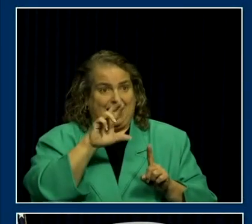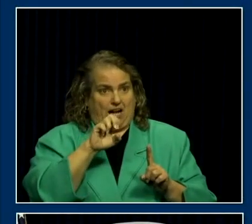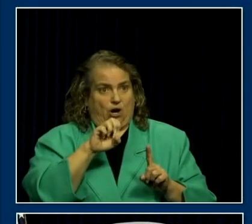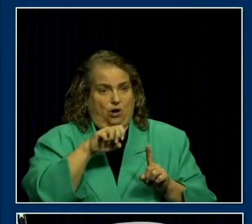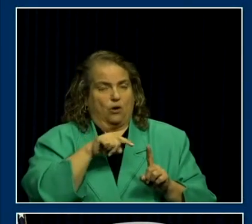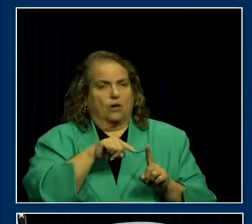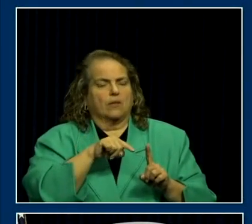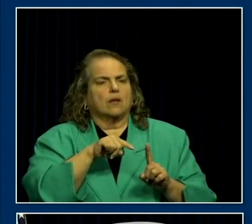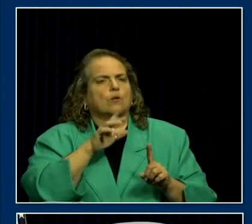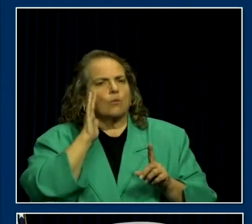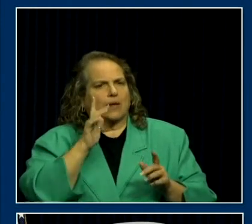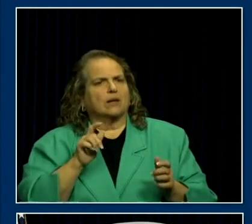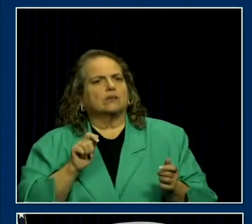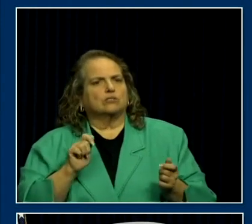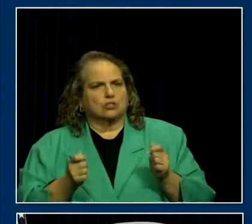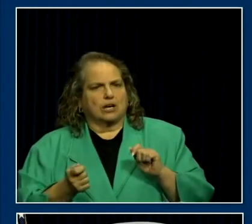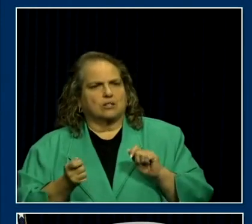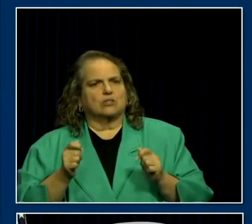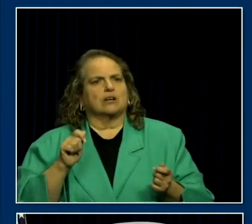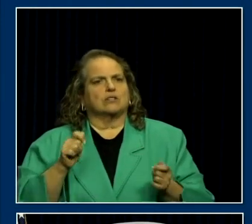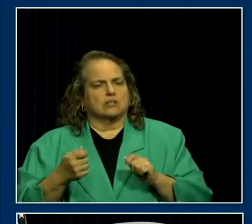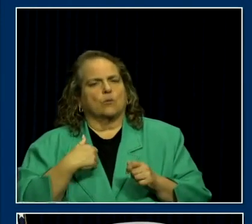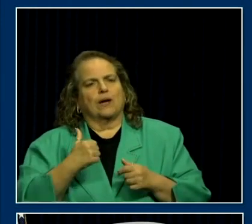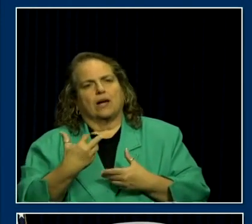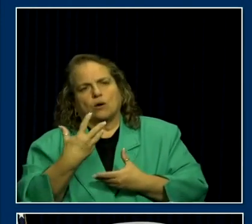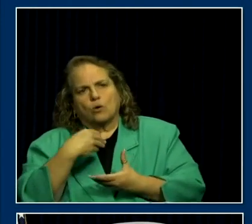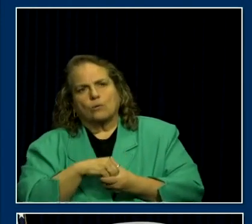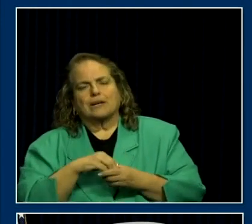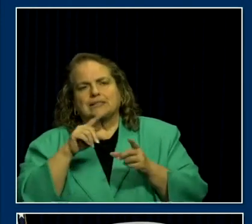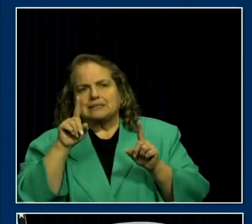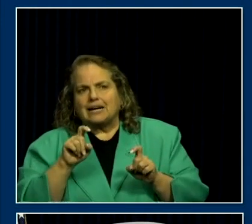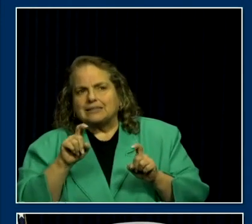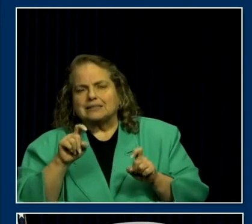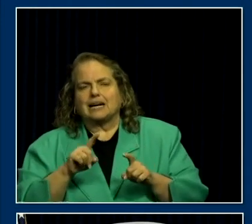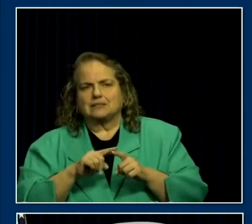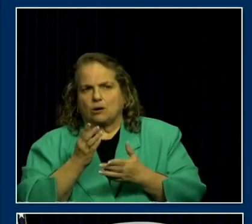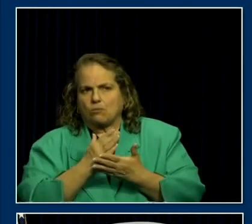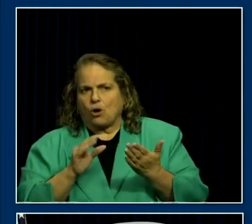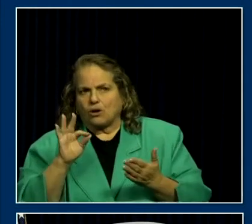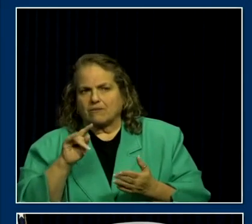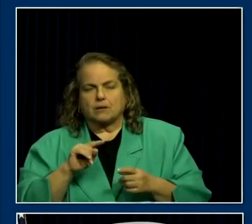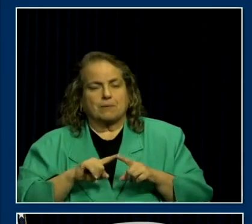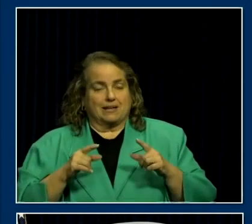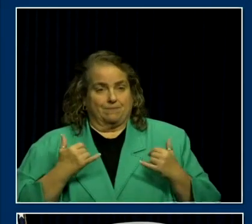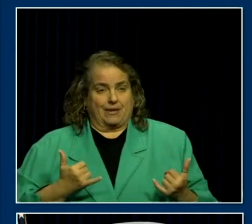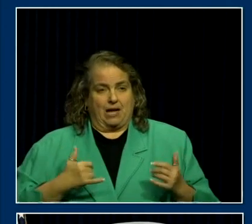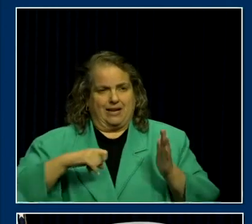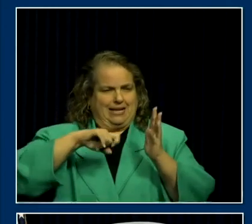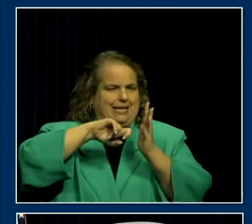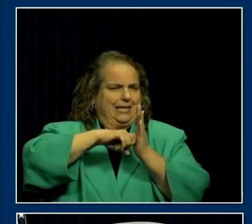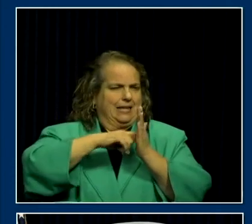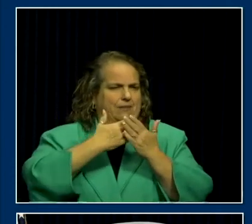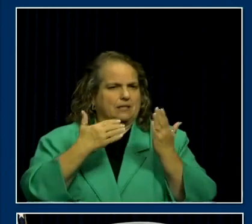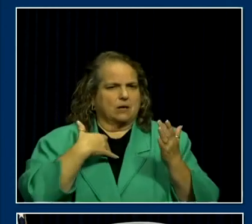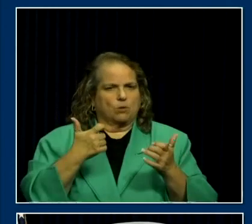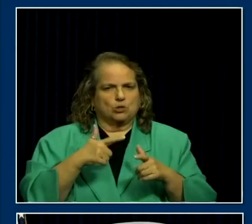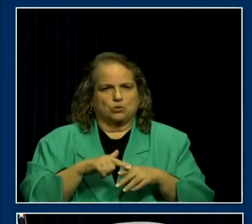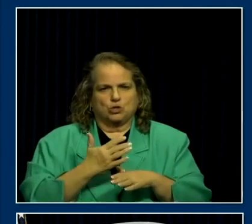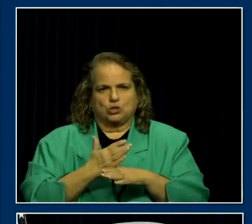over time as we need to, when we can incorporate testing as a part of this. But there's some key points that I want to share with